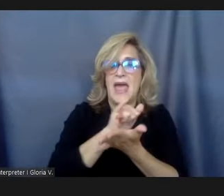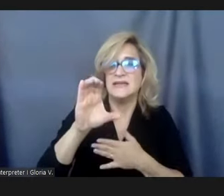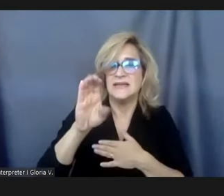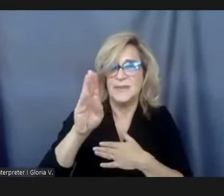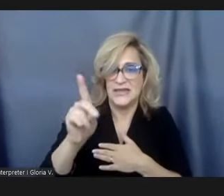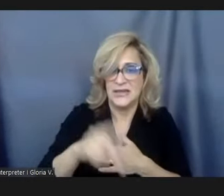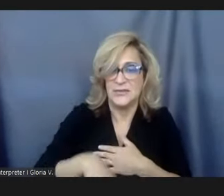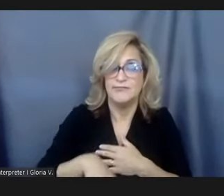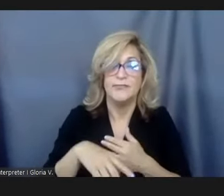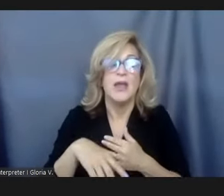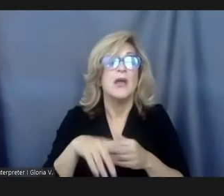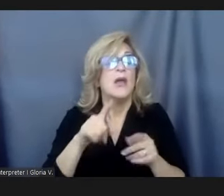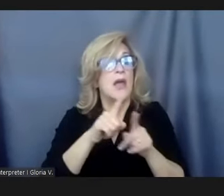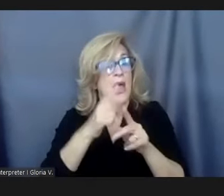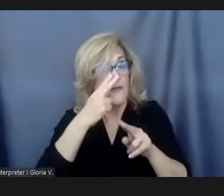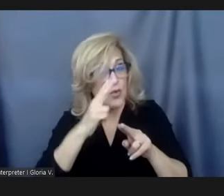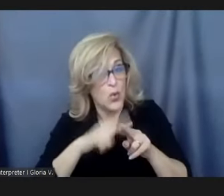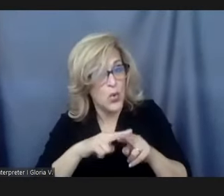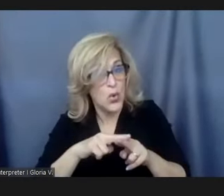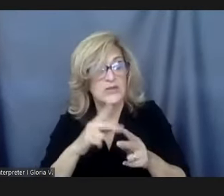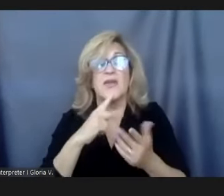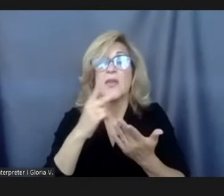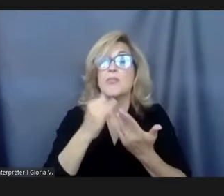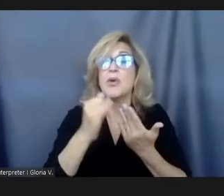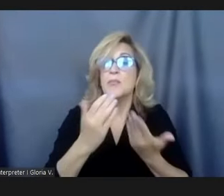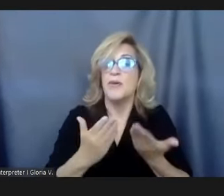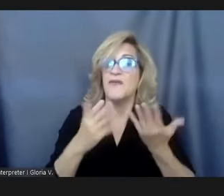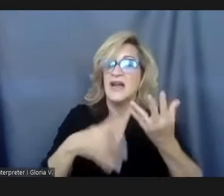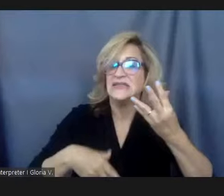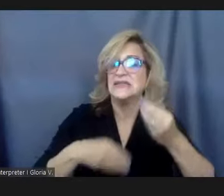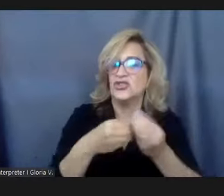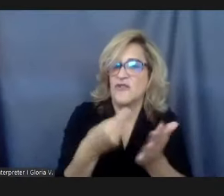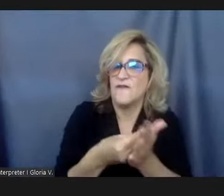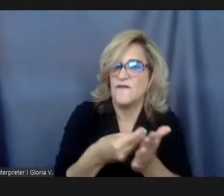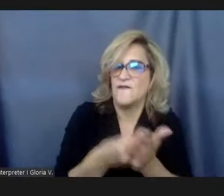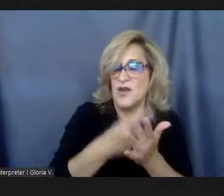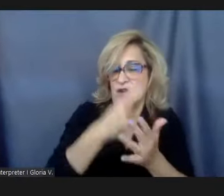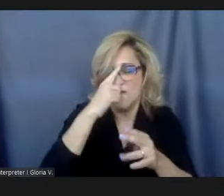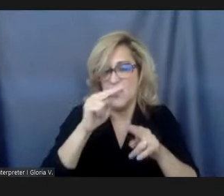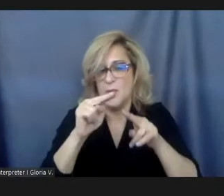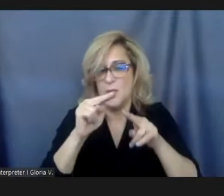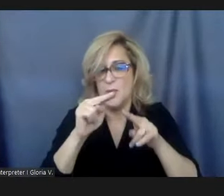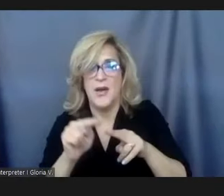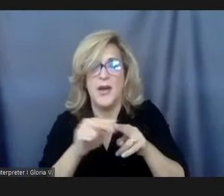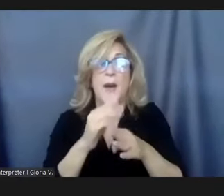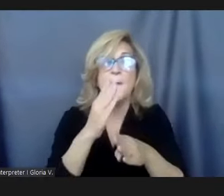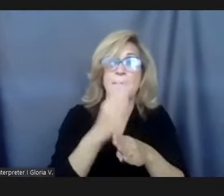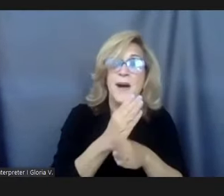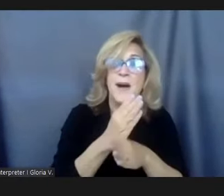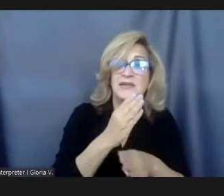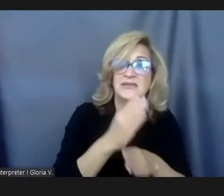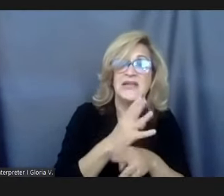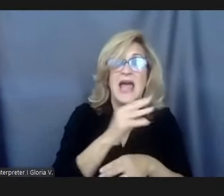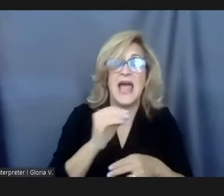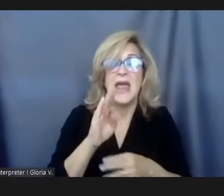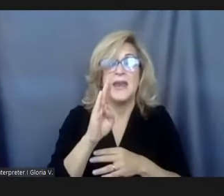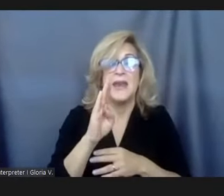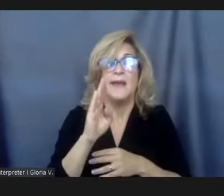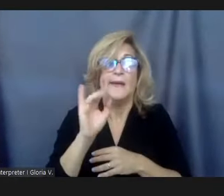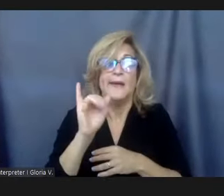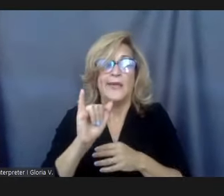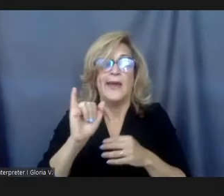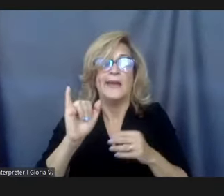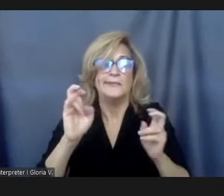And of course, the project would provide additional funds for subways, trains, and buses, funding the MTA capital program, which includes